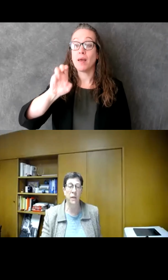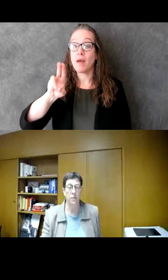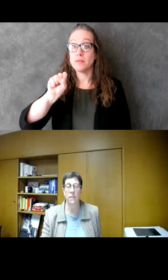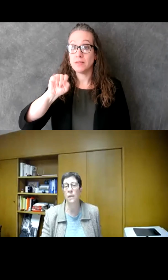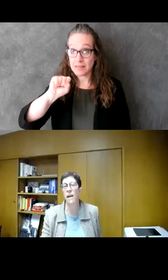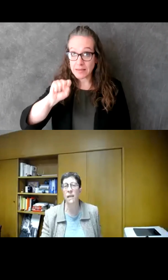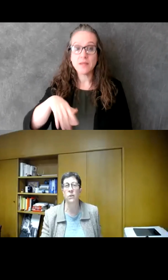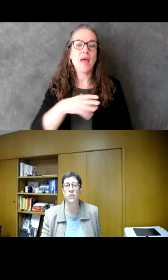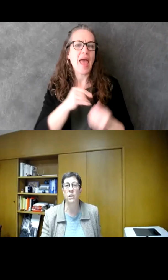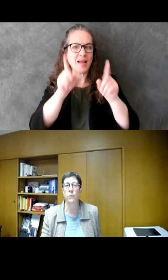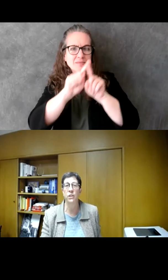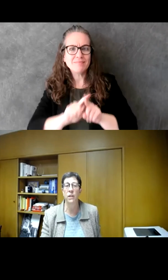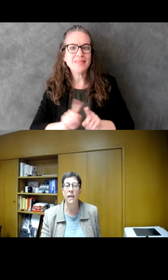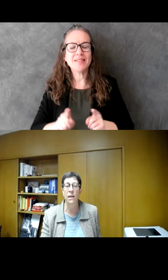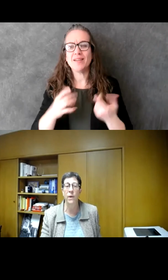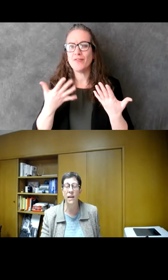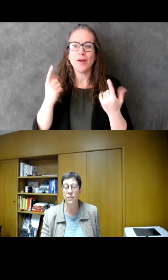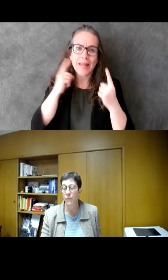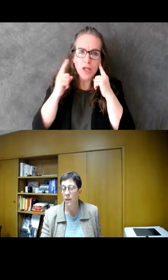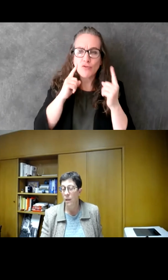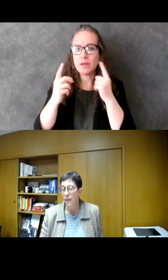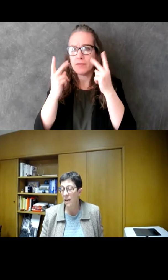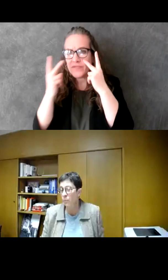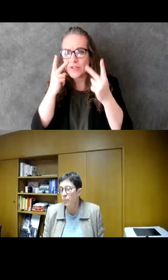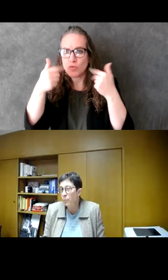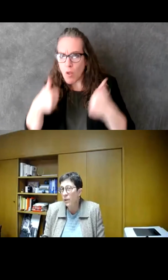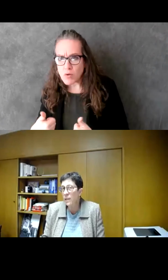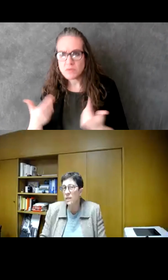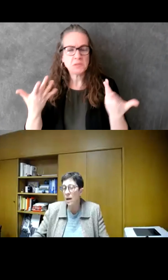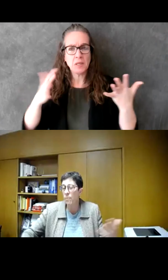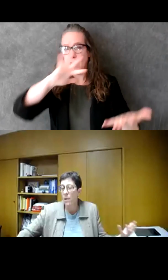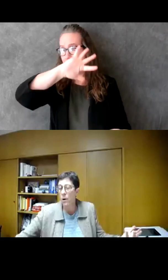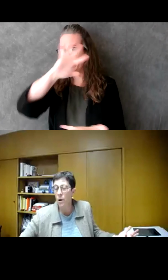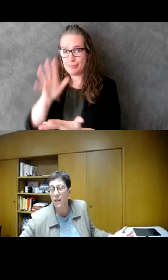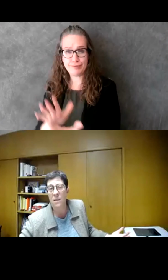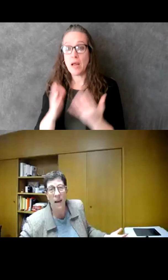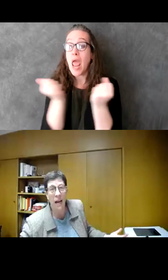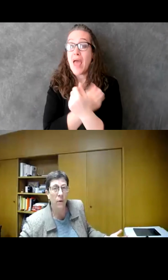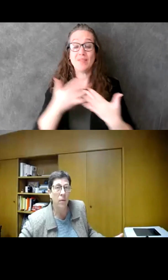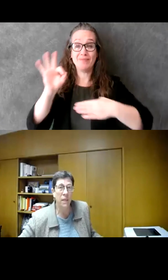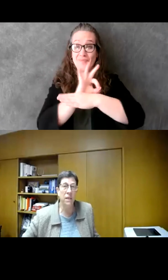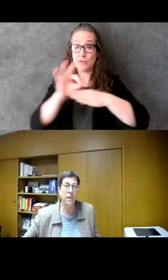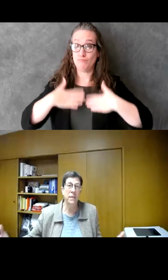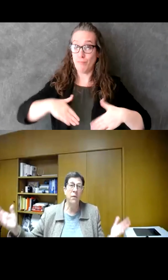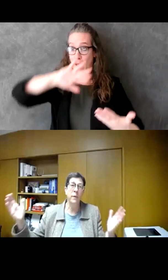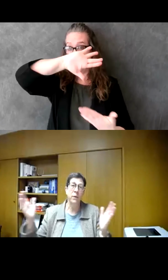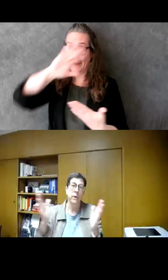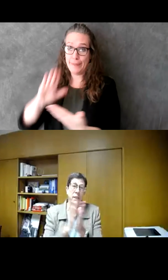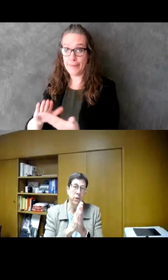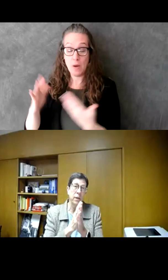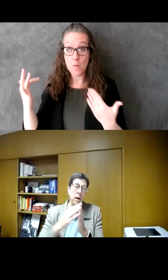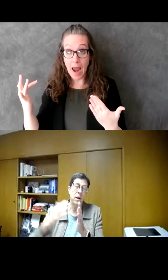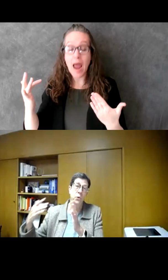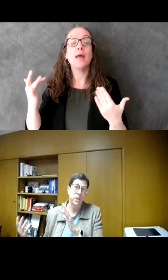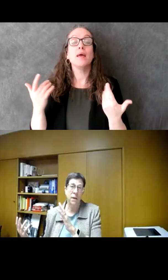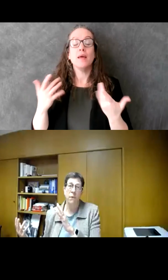visual impairments like macular degeneration and cataracts. And I bring this up all as a background because now I'm going to really